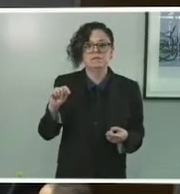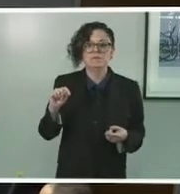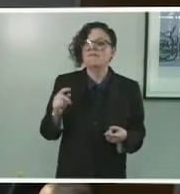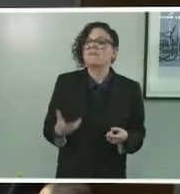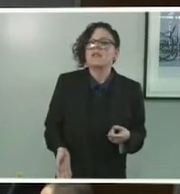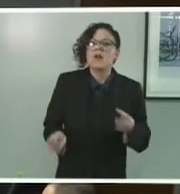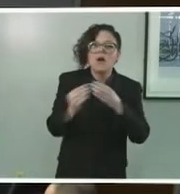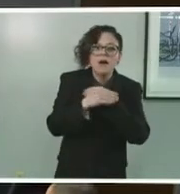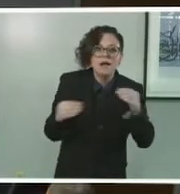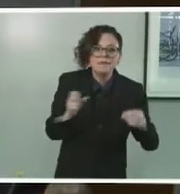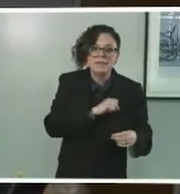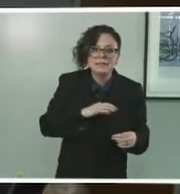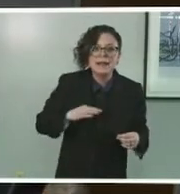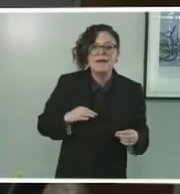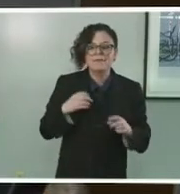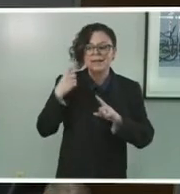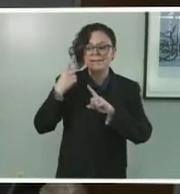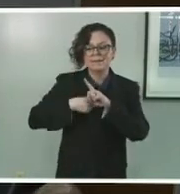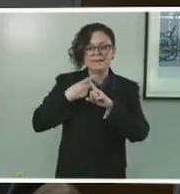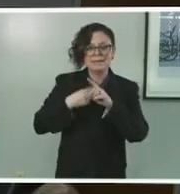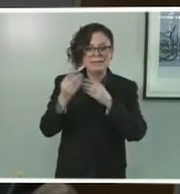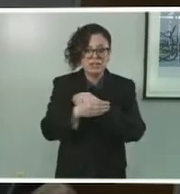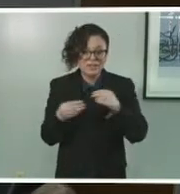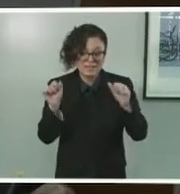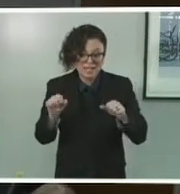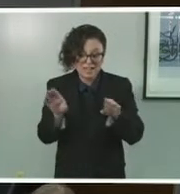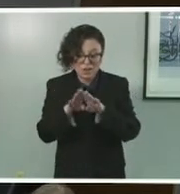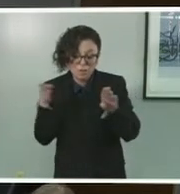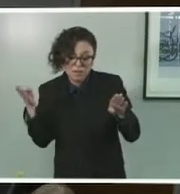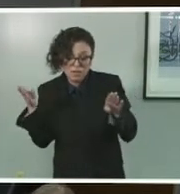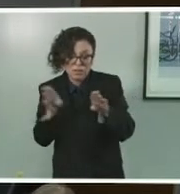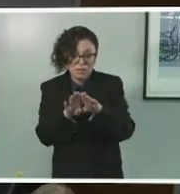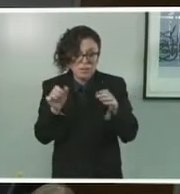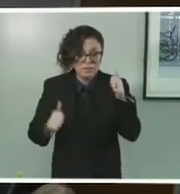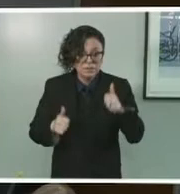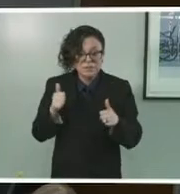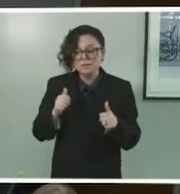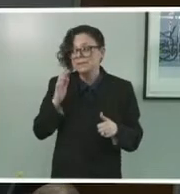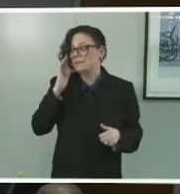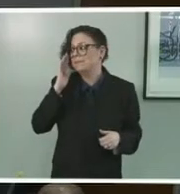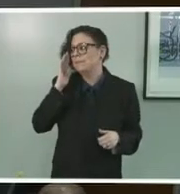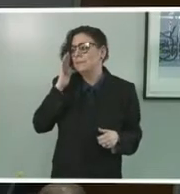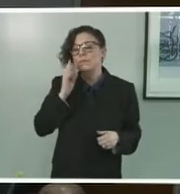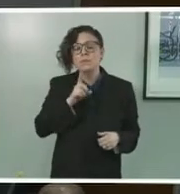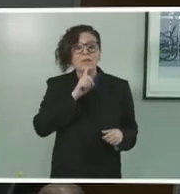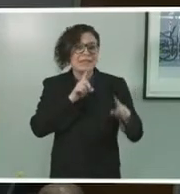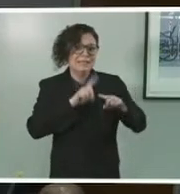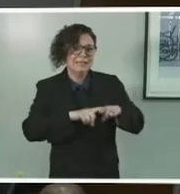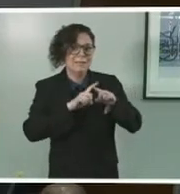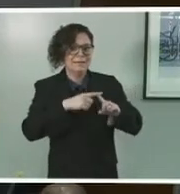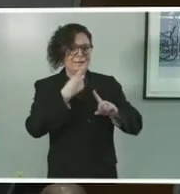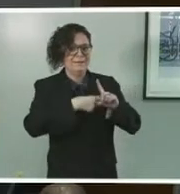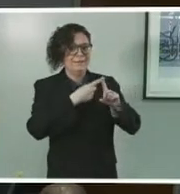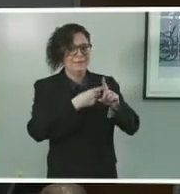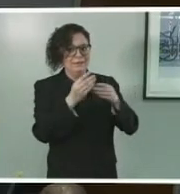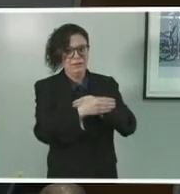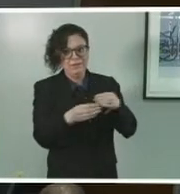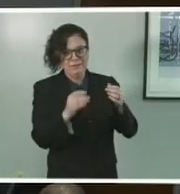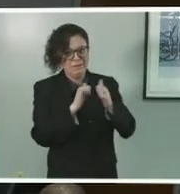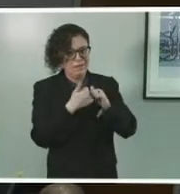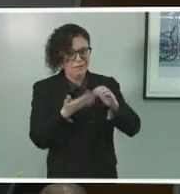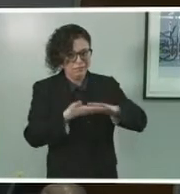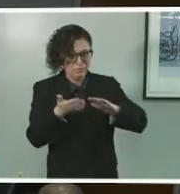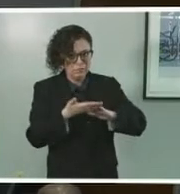stay open or can they close? I think the short answer is it's up to the leasing office how they intend to operate, but they're